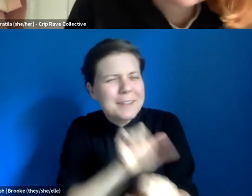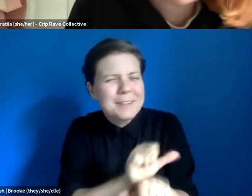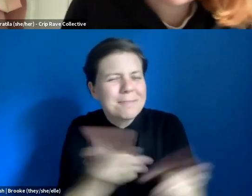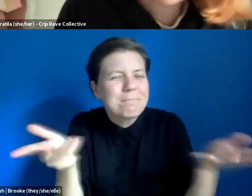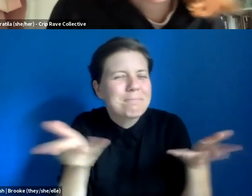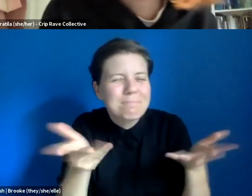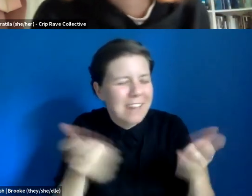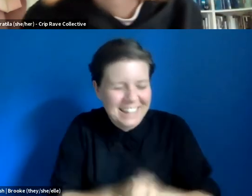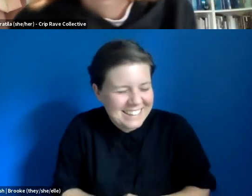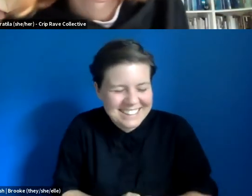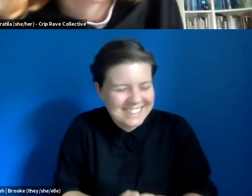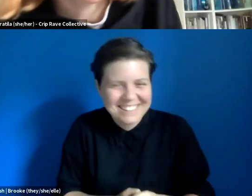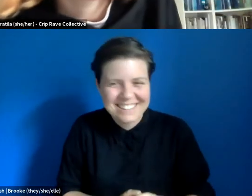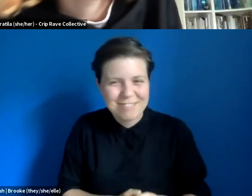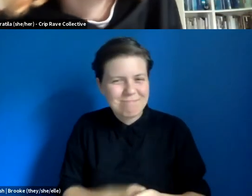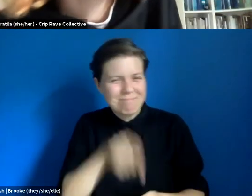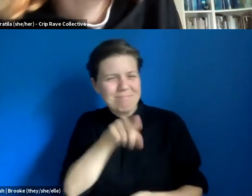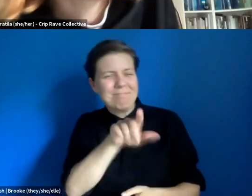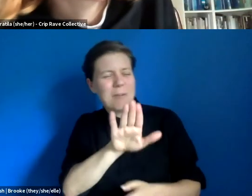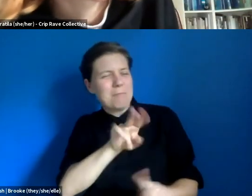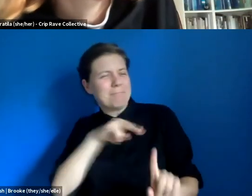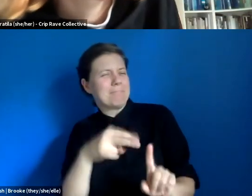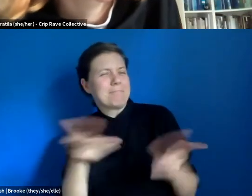what's your angle on all of this?